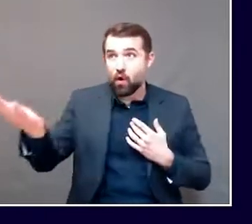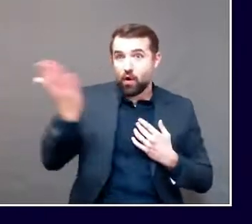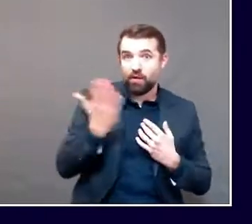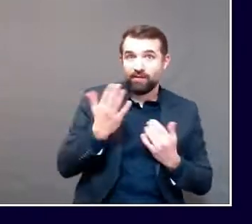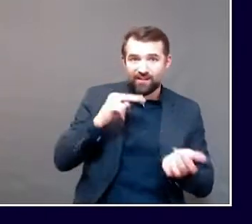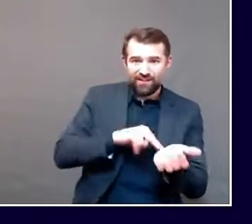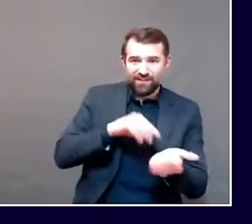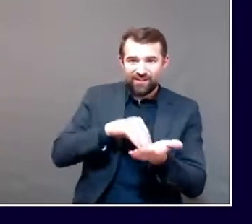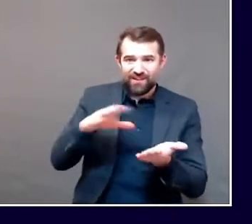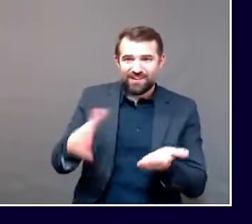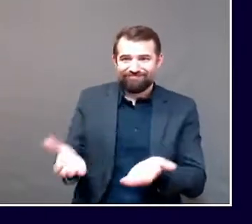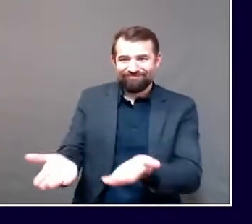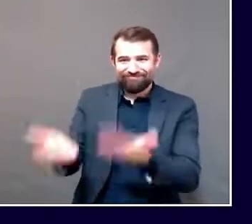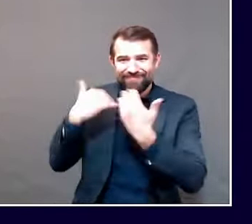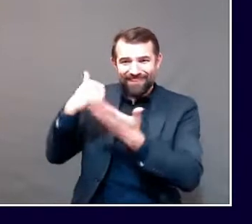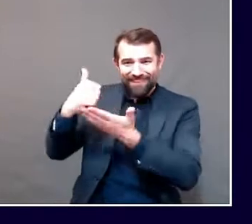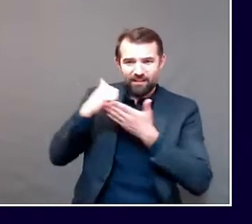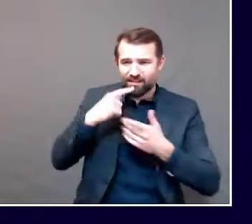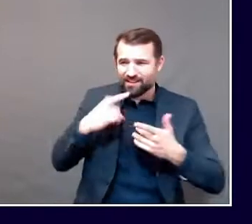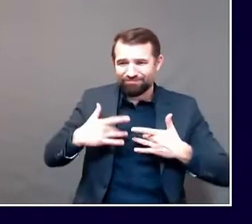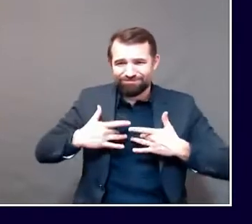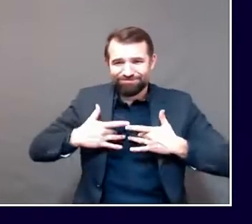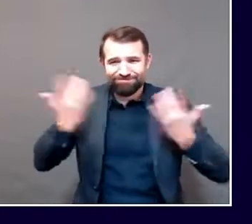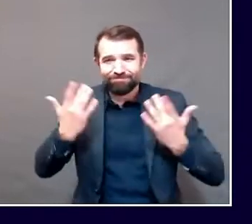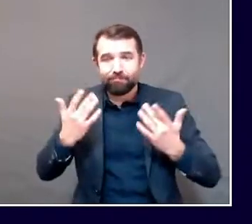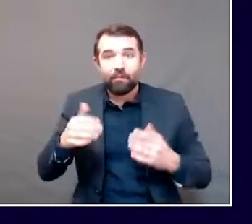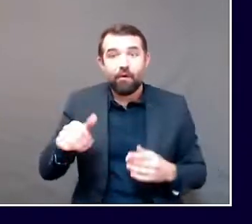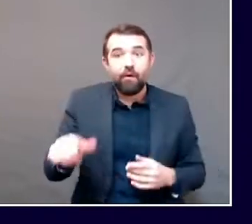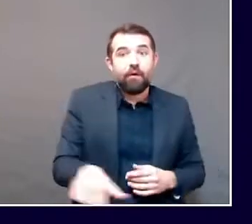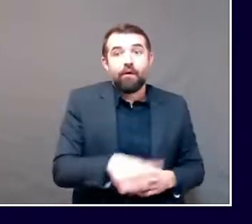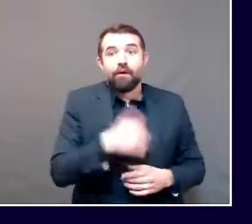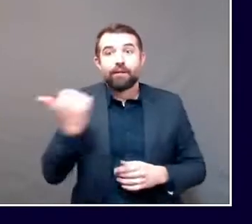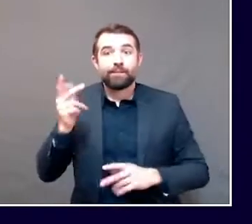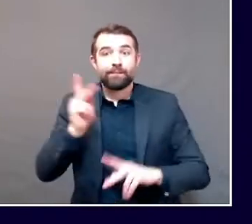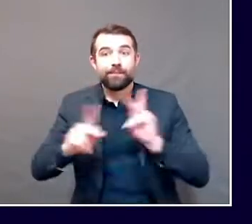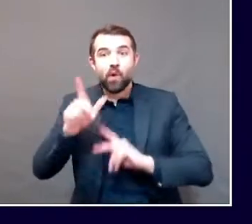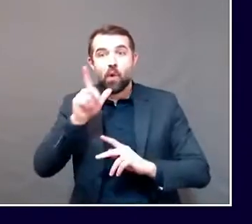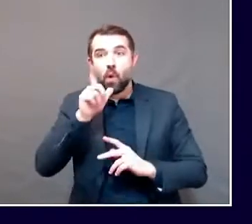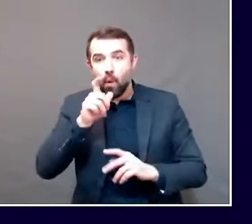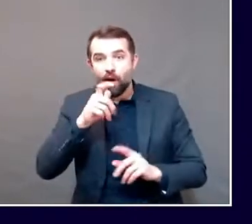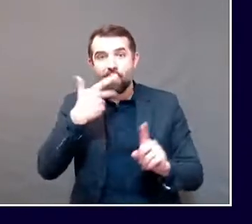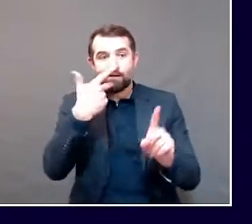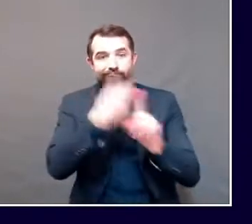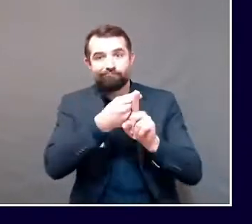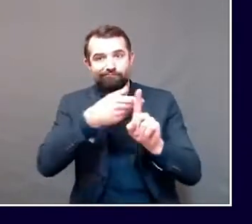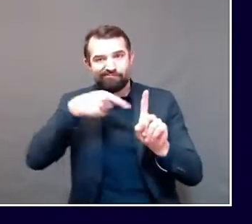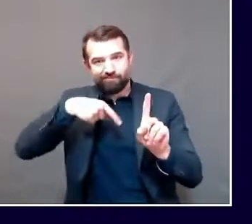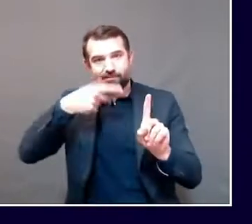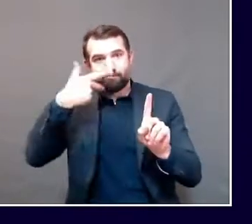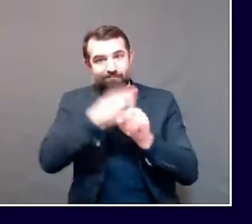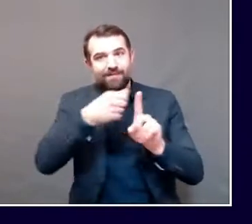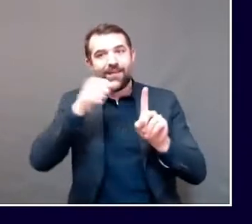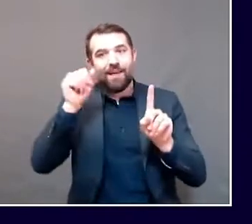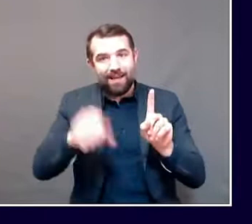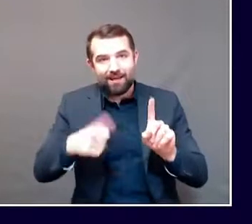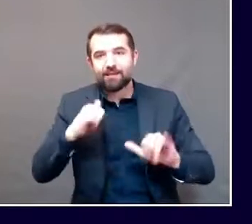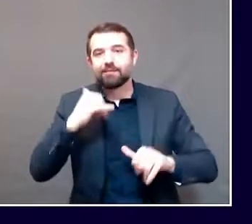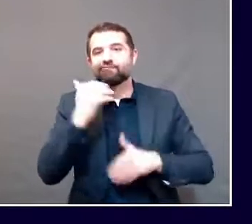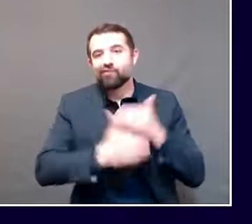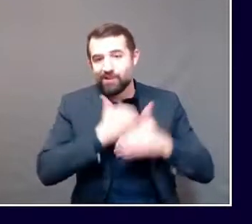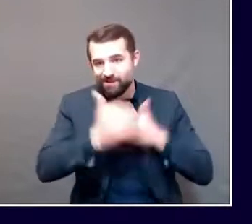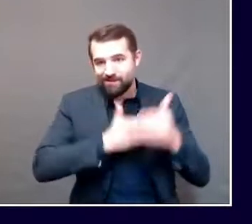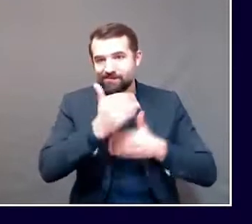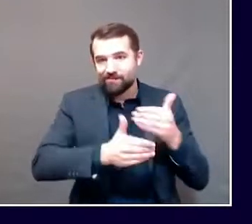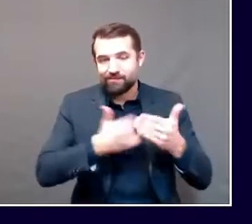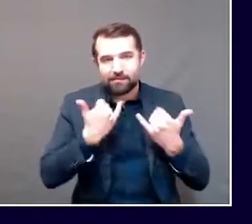myriad other providers as well, and we're working to determine, again, how we can involve them best in the process. No final decisions there have